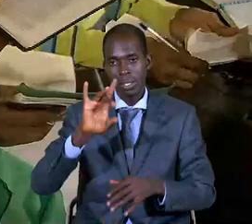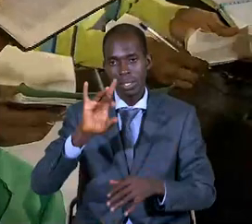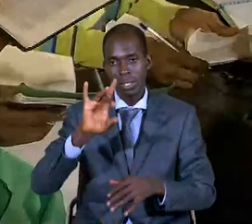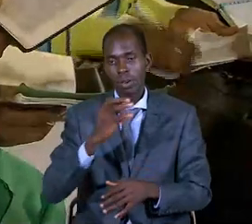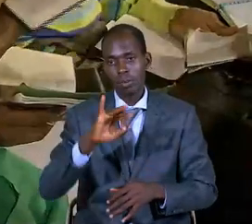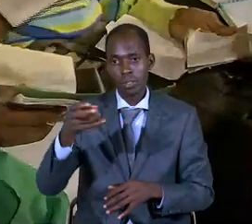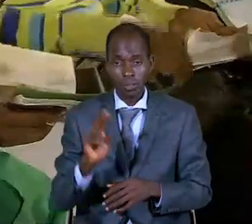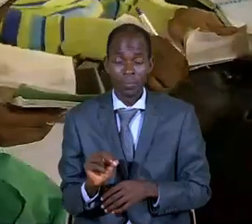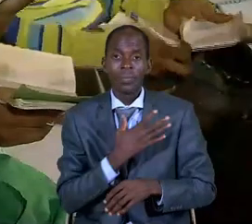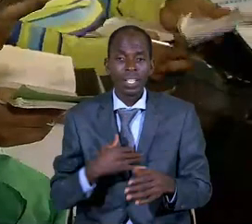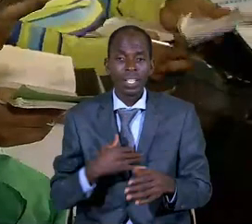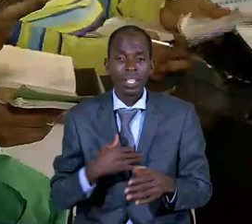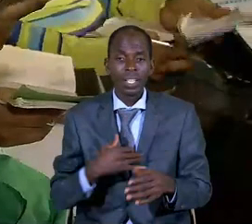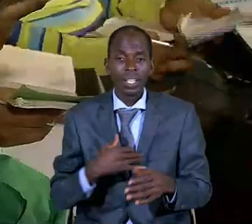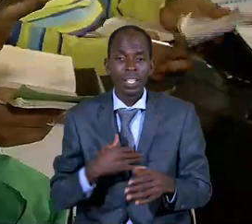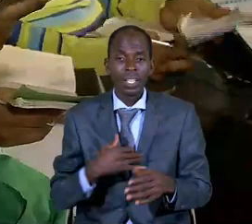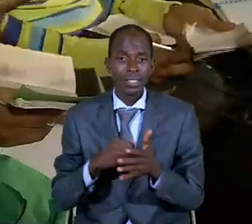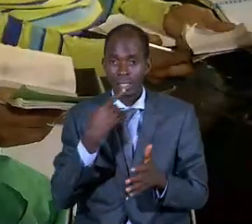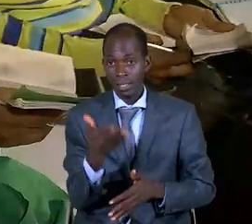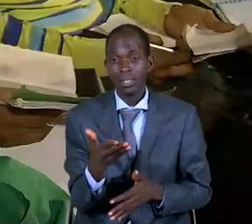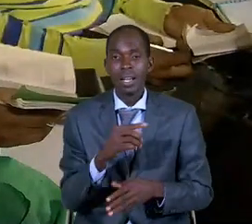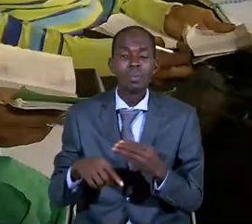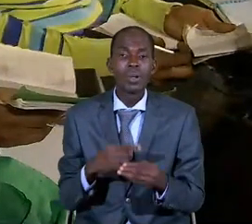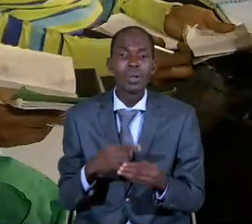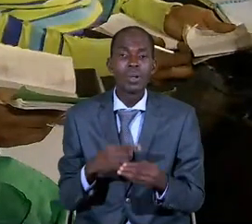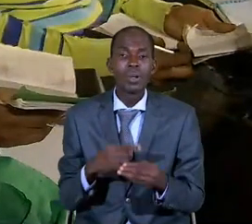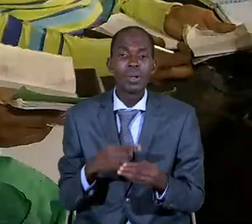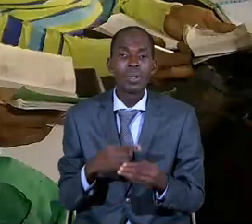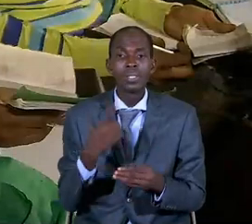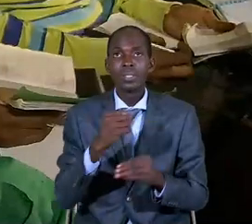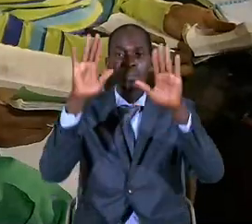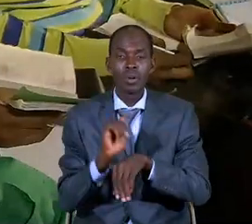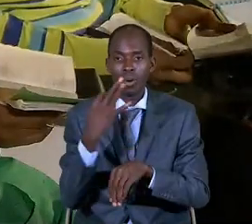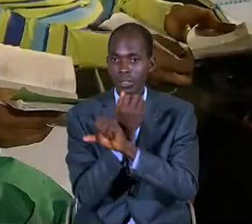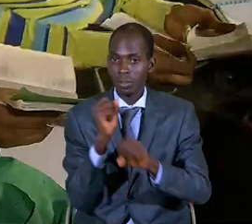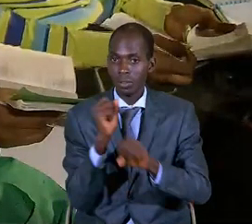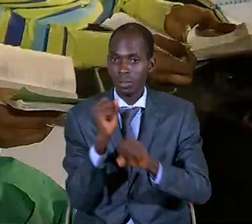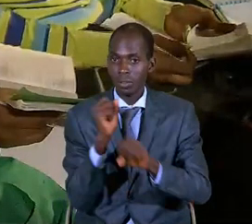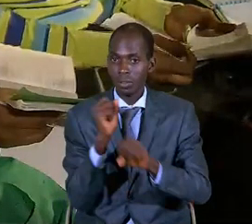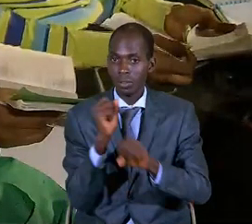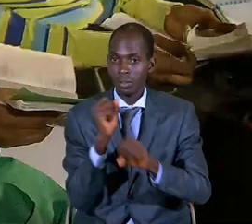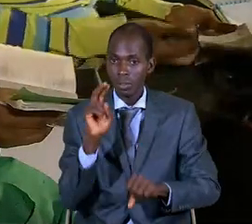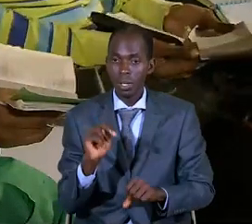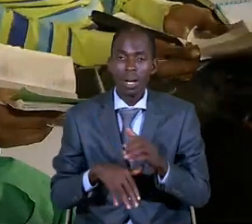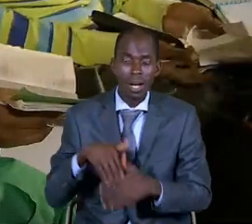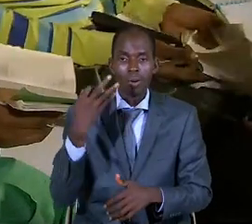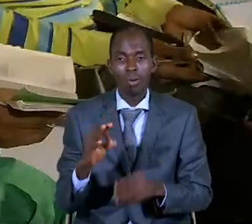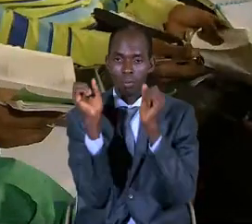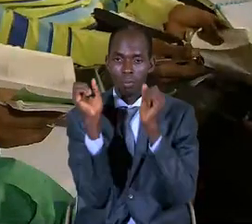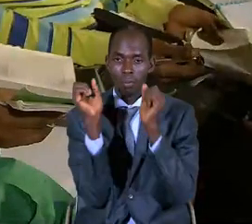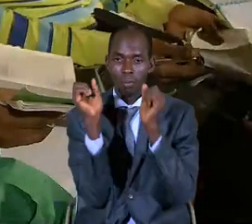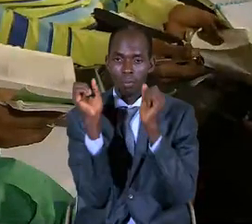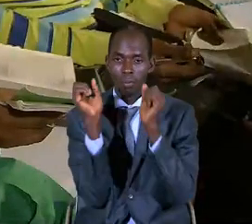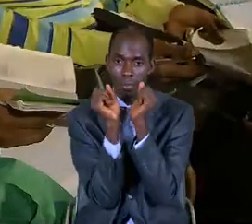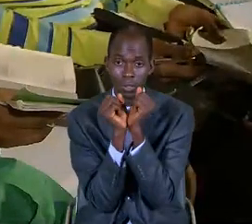John that tells us about the miracle of salvation out of bondage